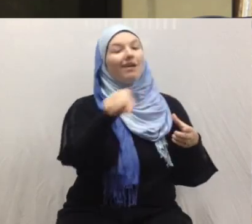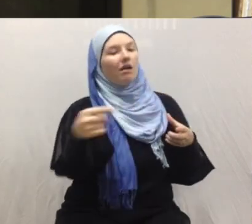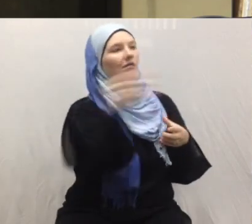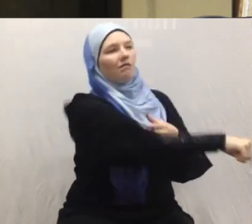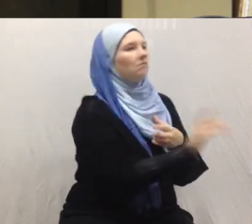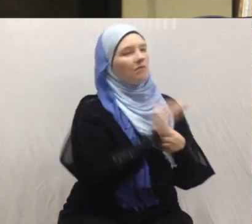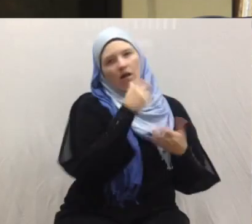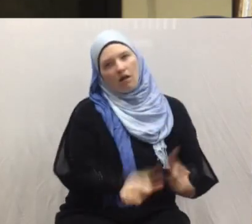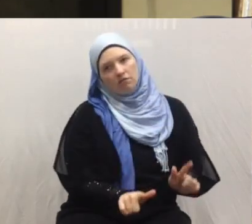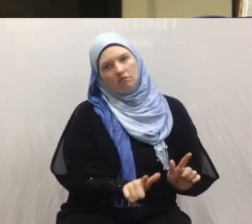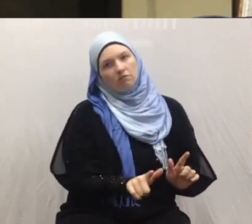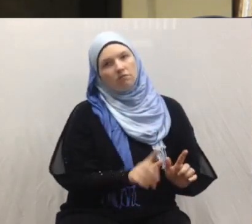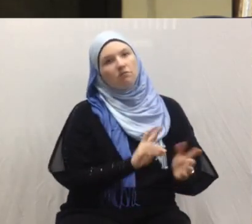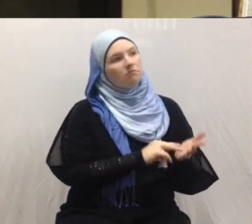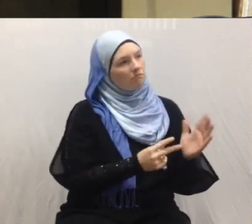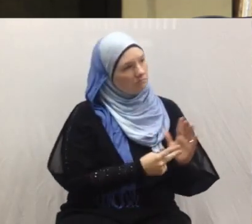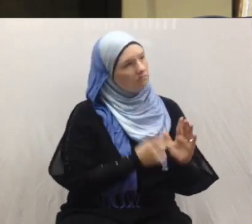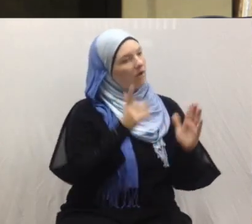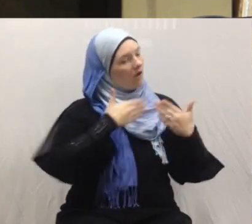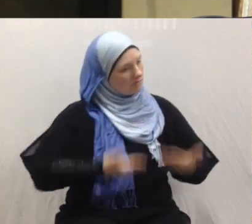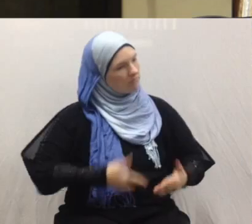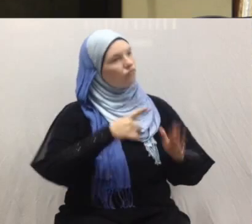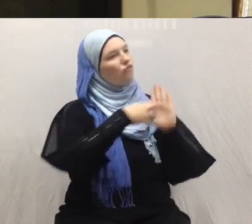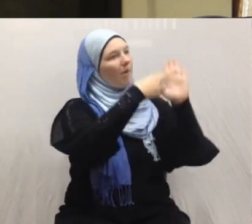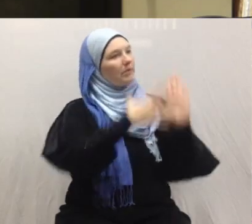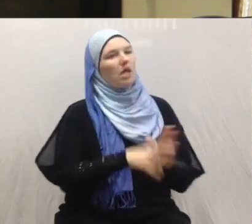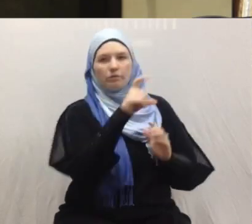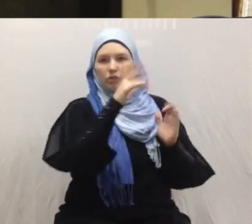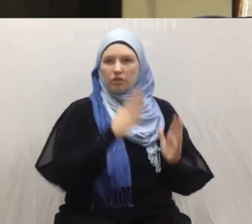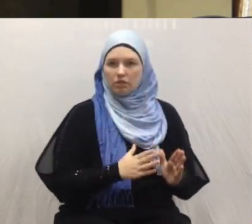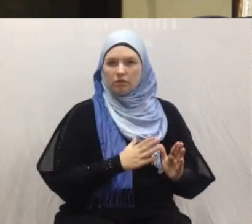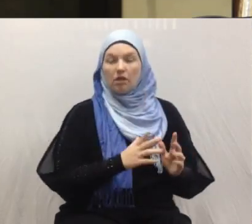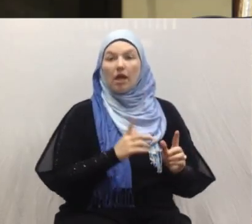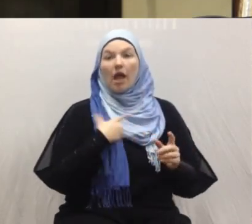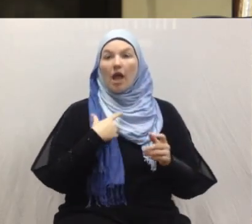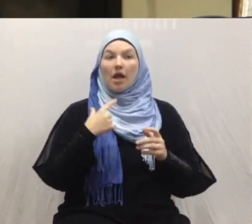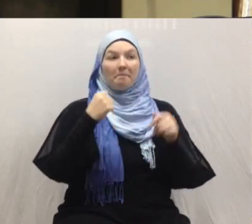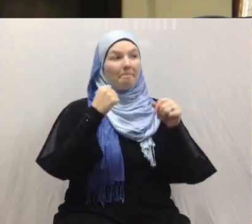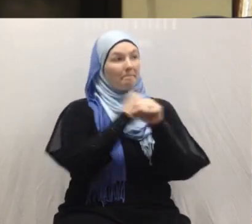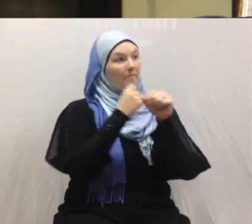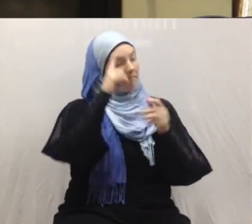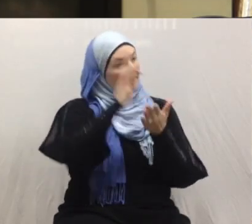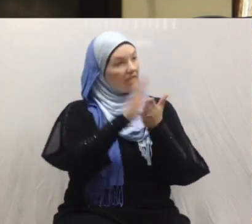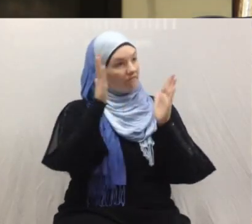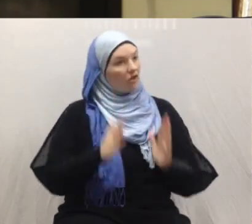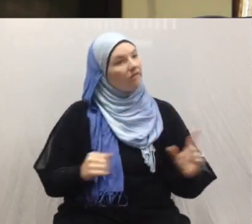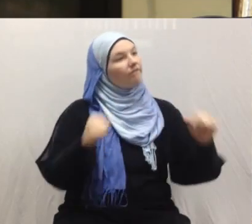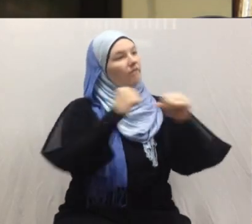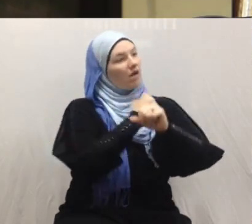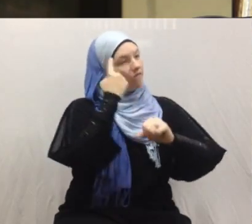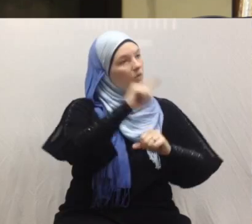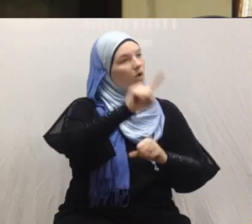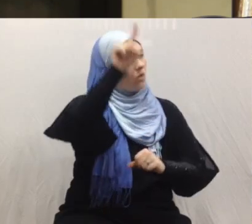divisible. And when the believers are fighting in the path of Allah, they will not